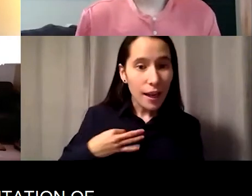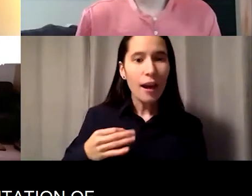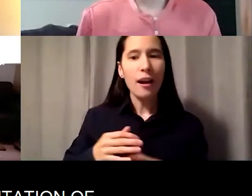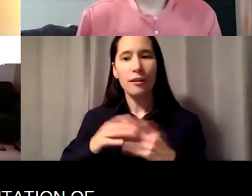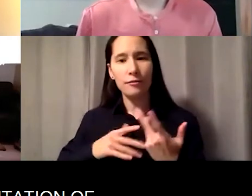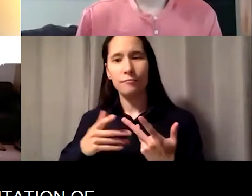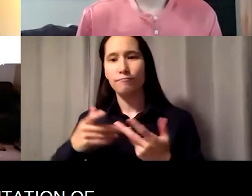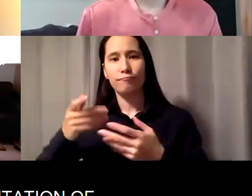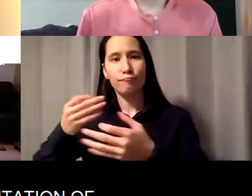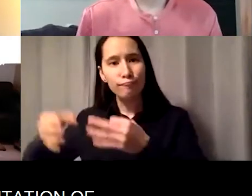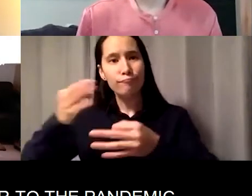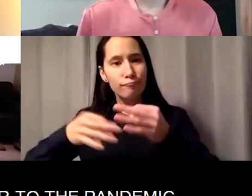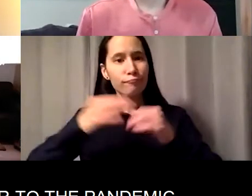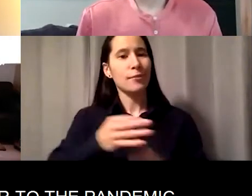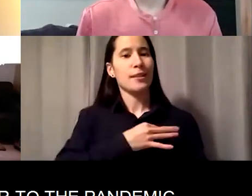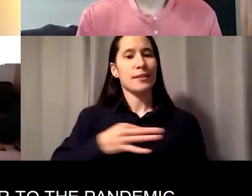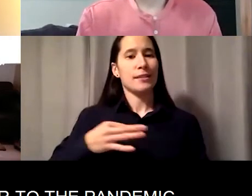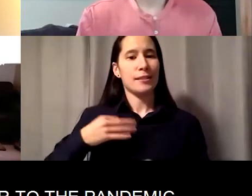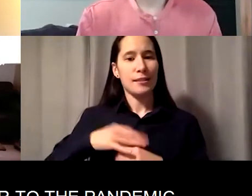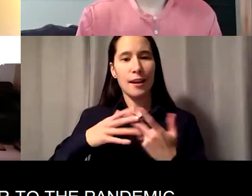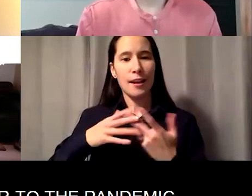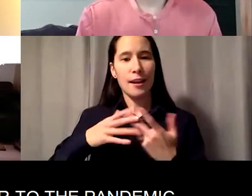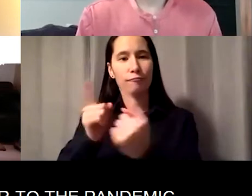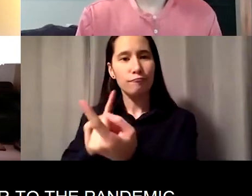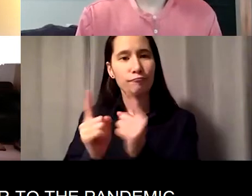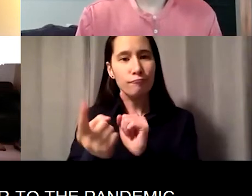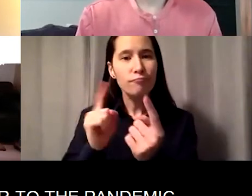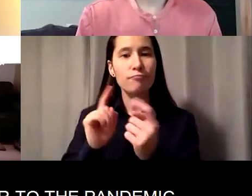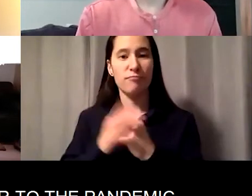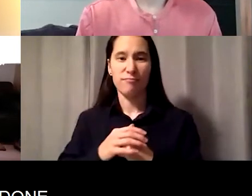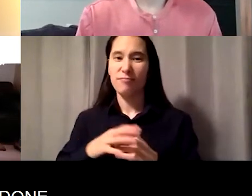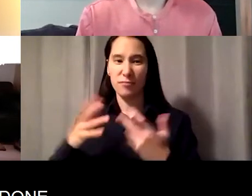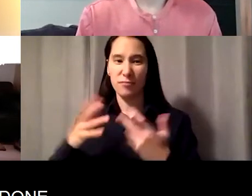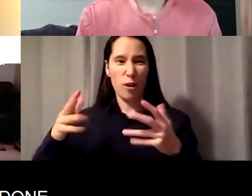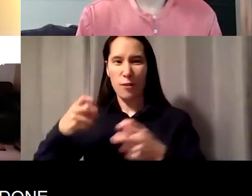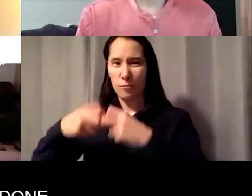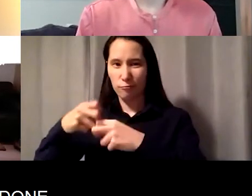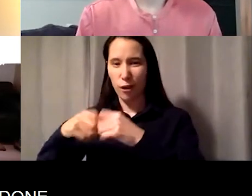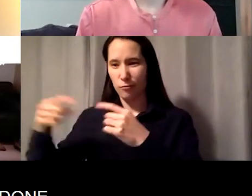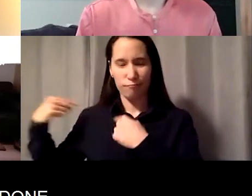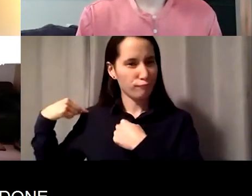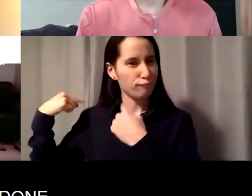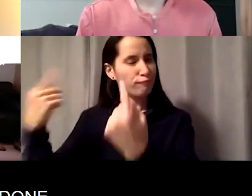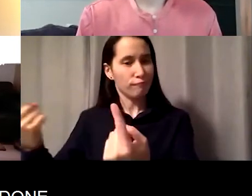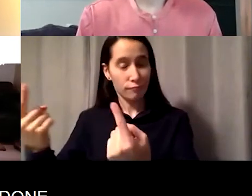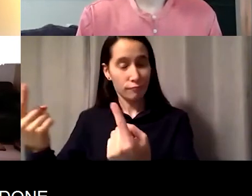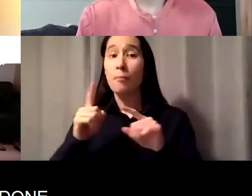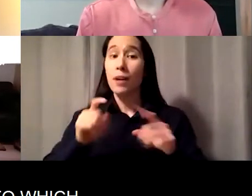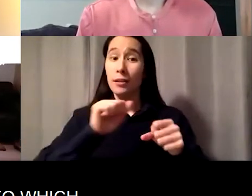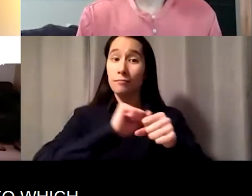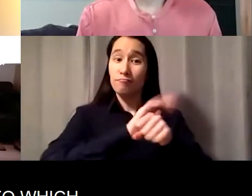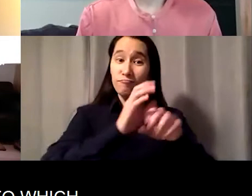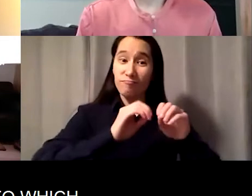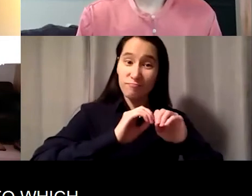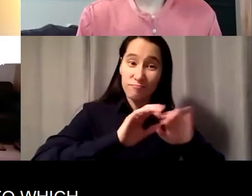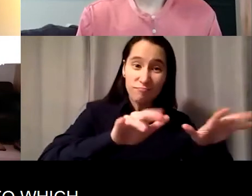staffing, those certainly existed prior to the pandemic. What the pandemic has done has revealed the degree